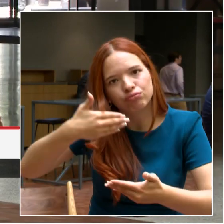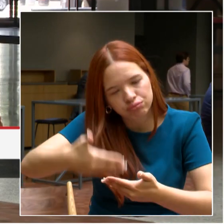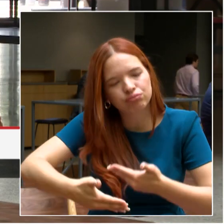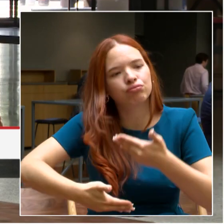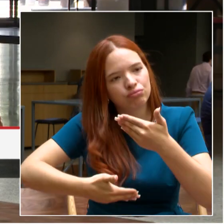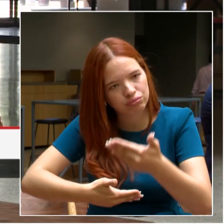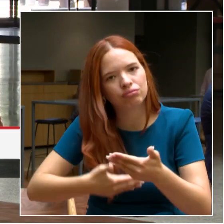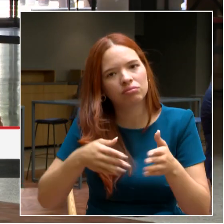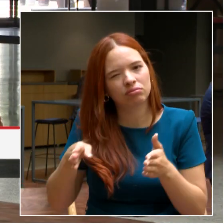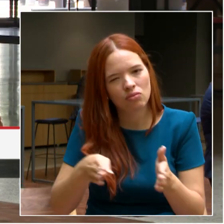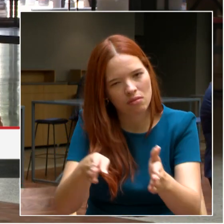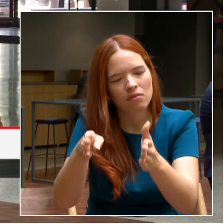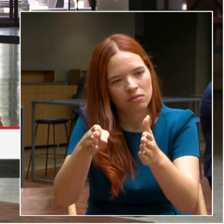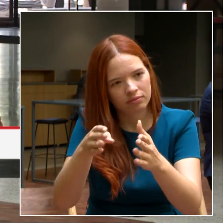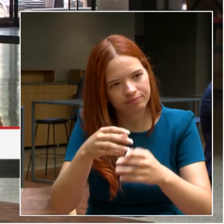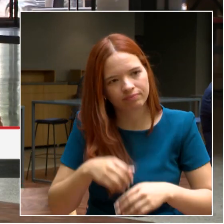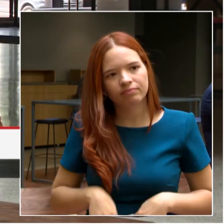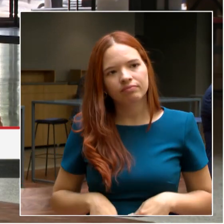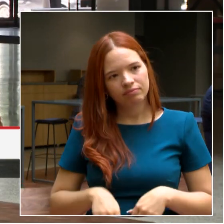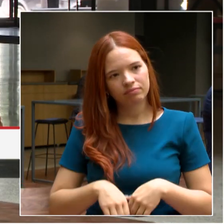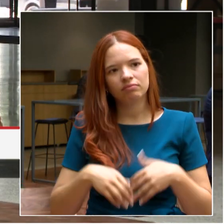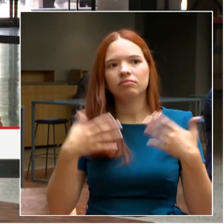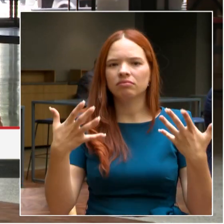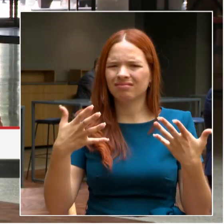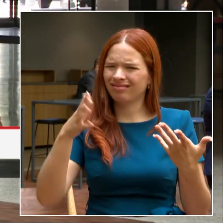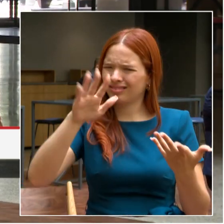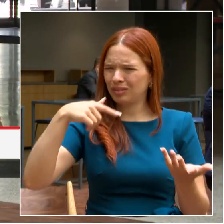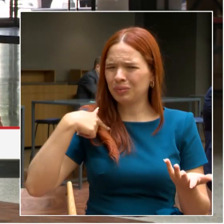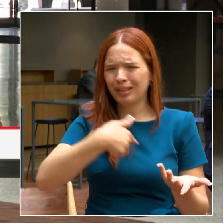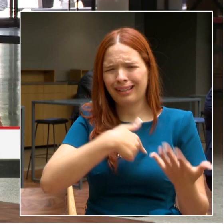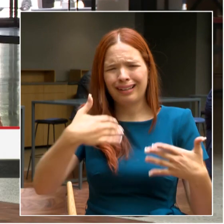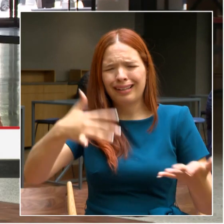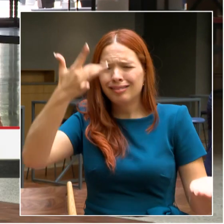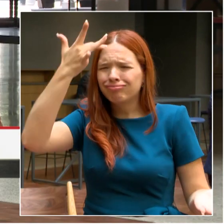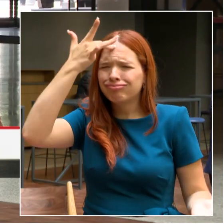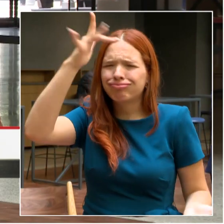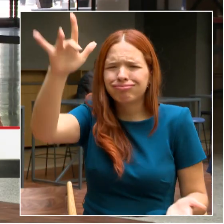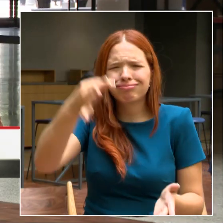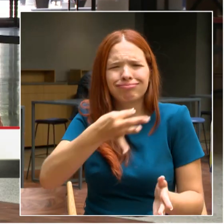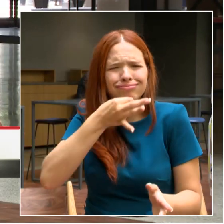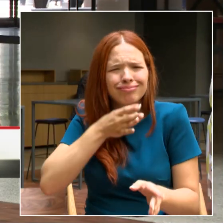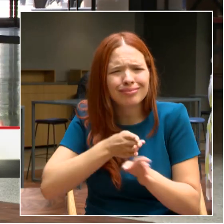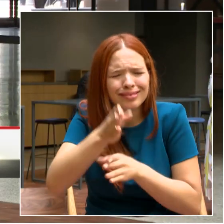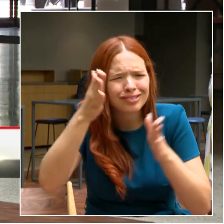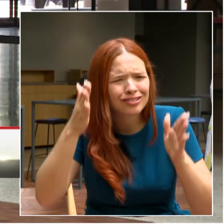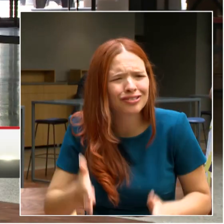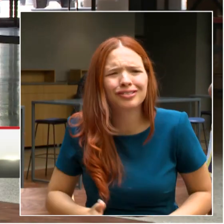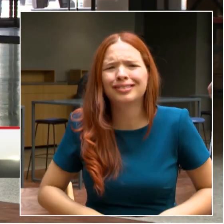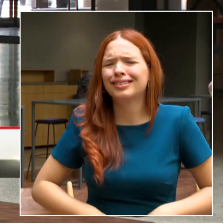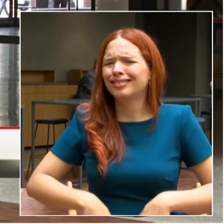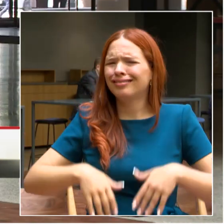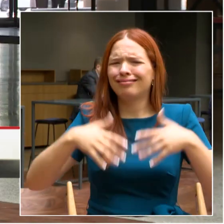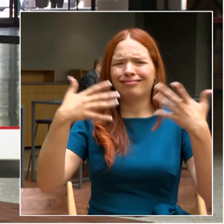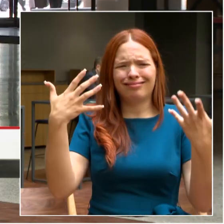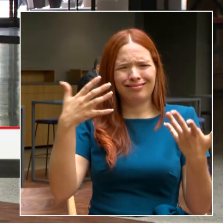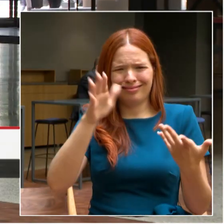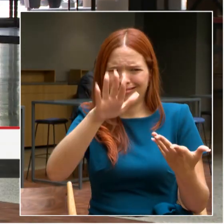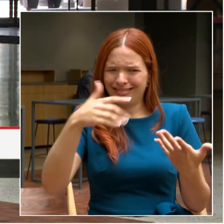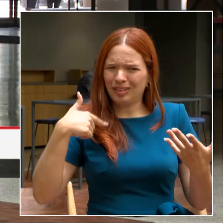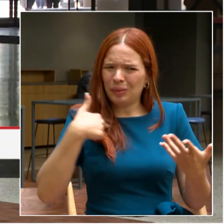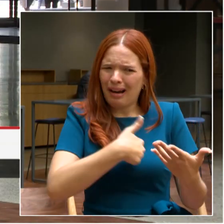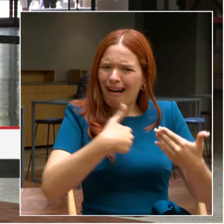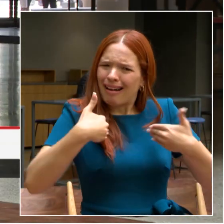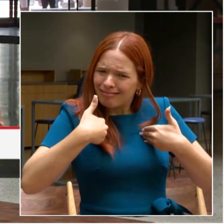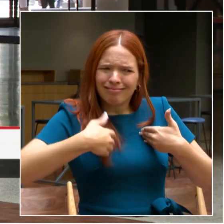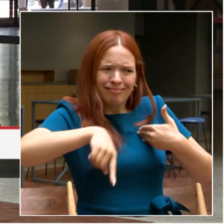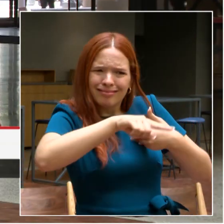Columbia. As Mayor Williams said, I chair the Committee on Business and Economic Development. We've already started to take steps working with the mayor and my colleagues to